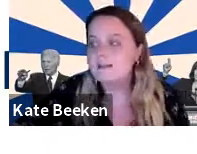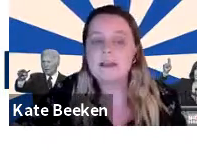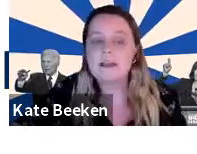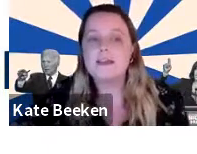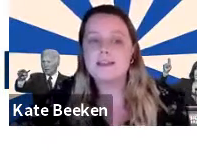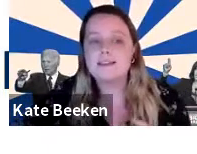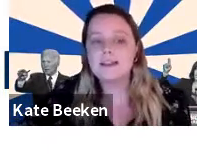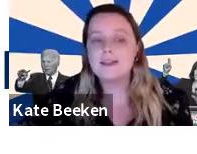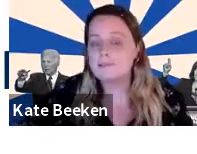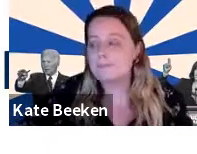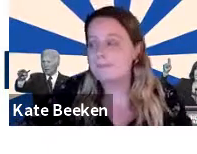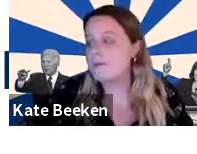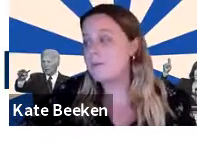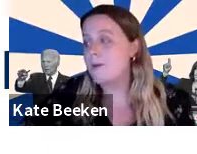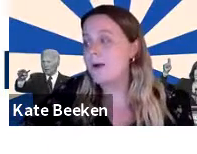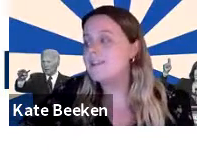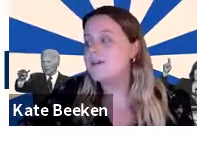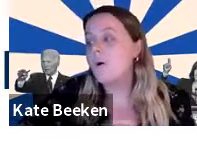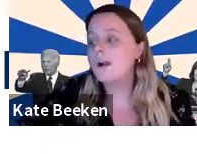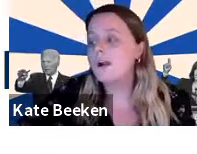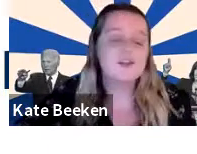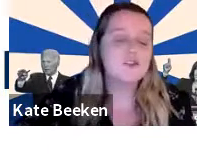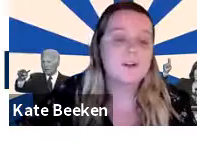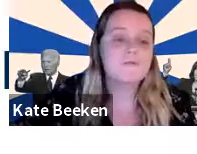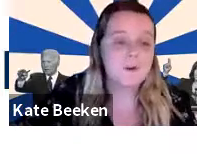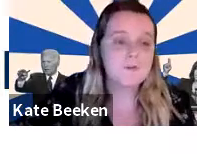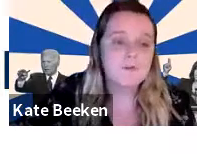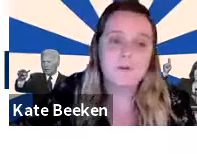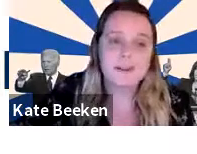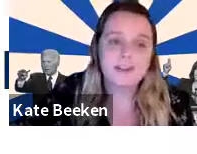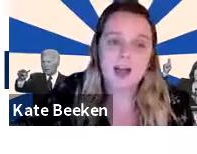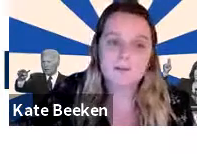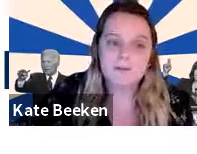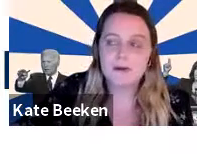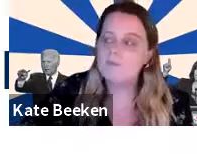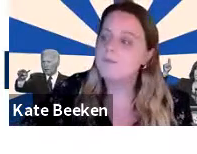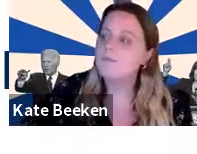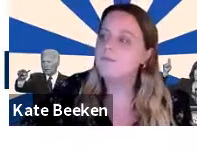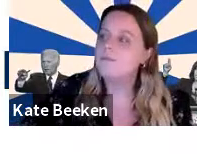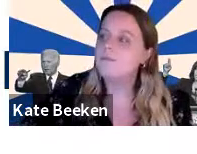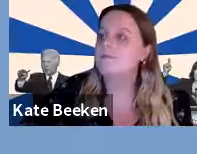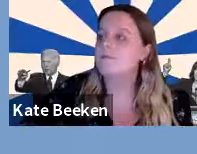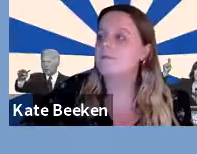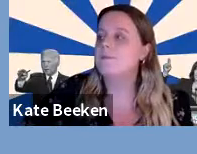links in the second bullet point, or they can just search Vote Joe in the App Store.